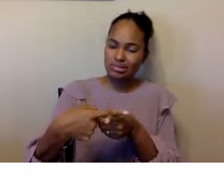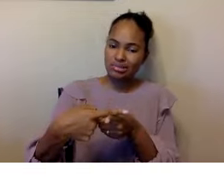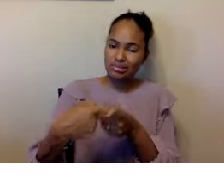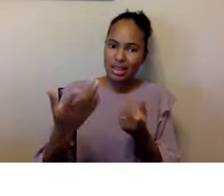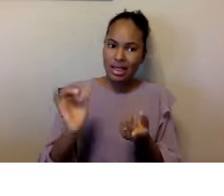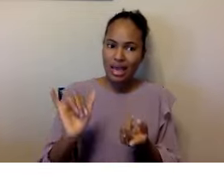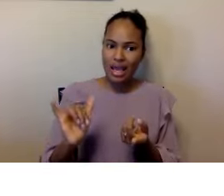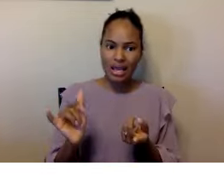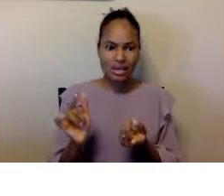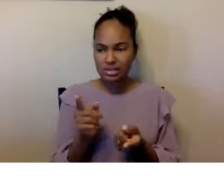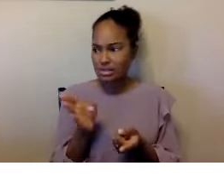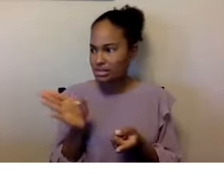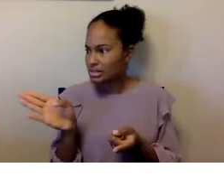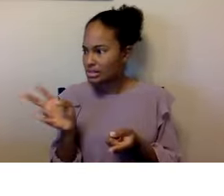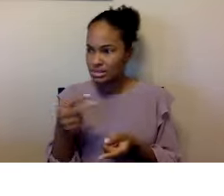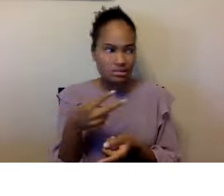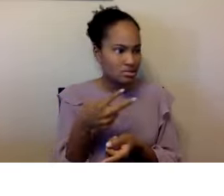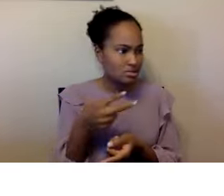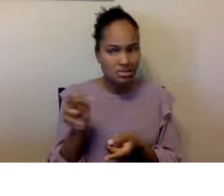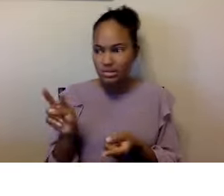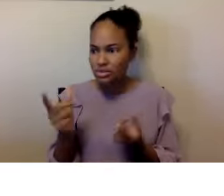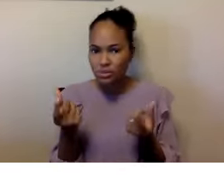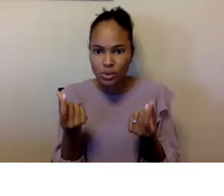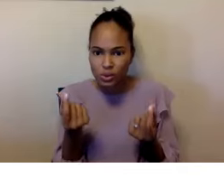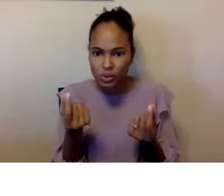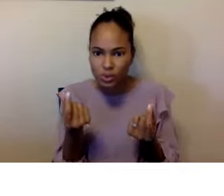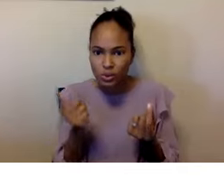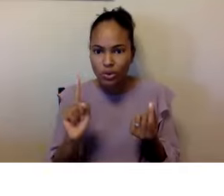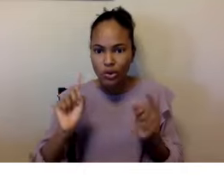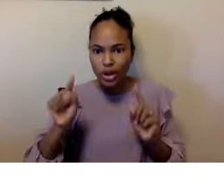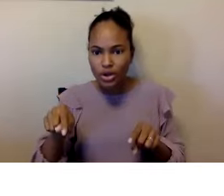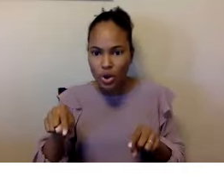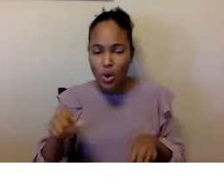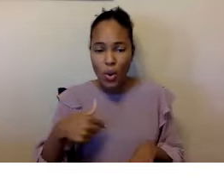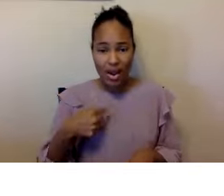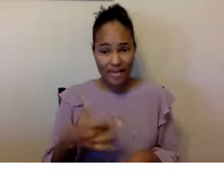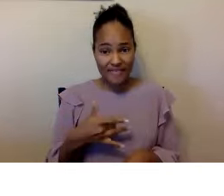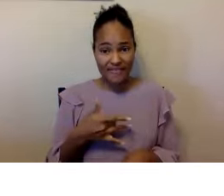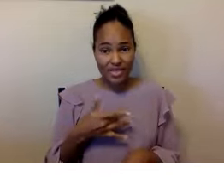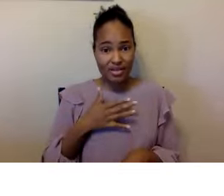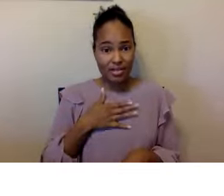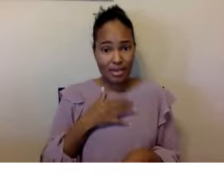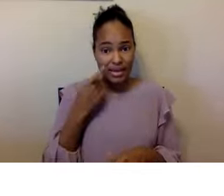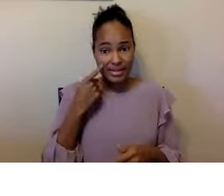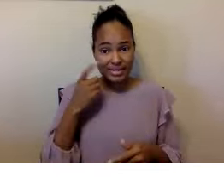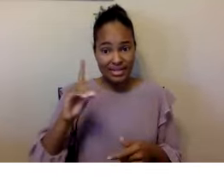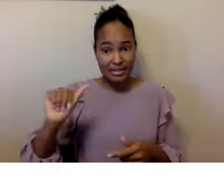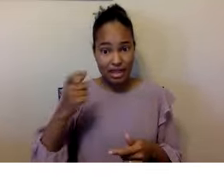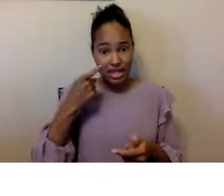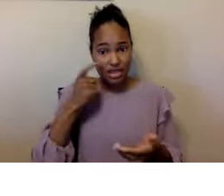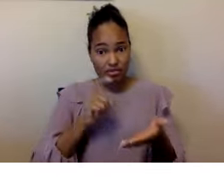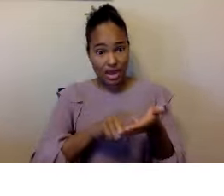I feel like my disability is recognized before